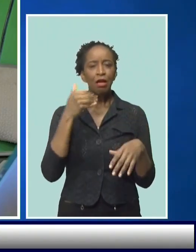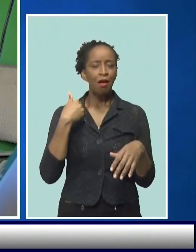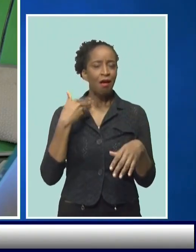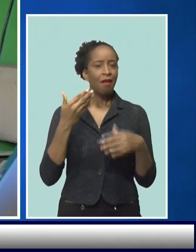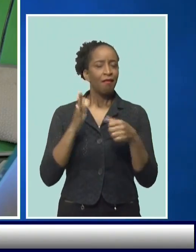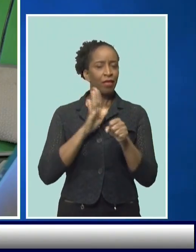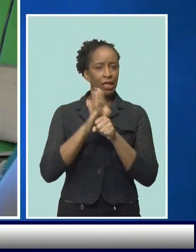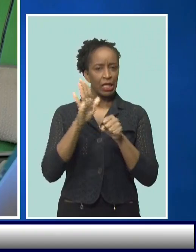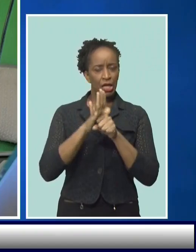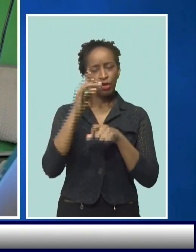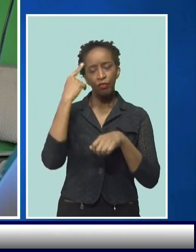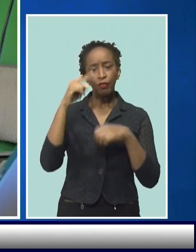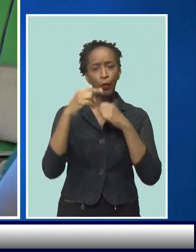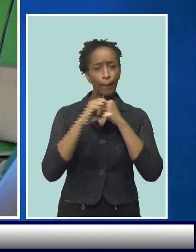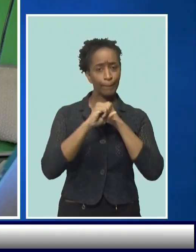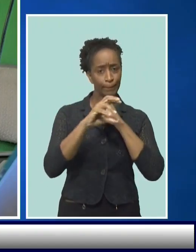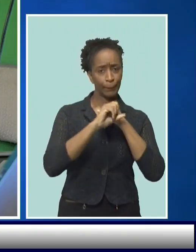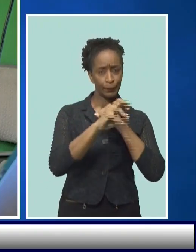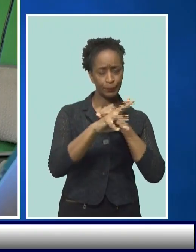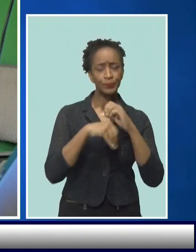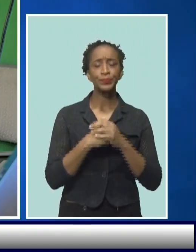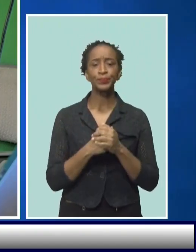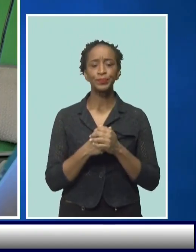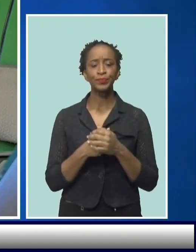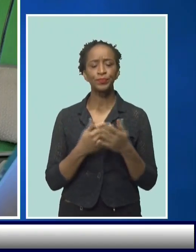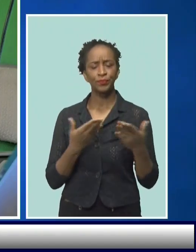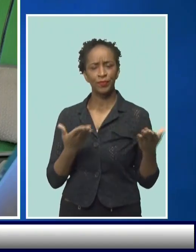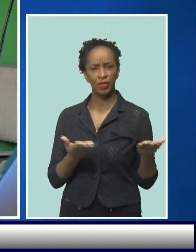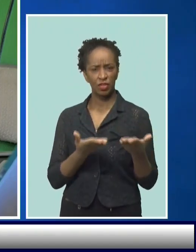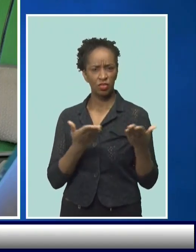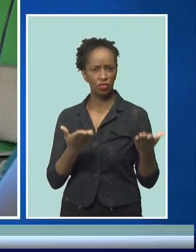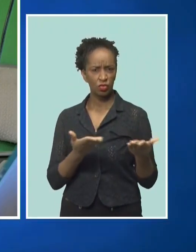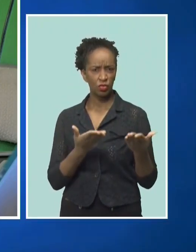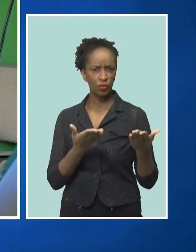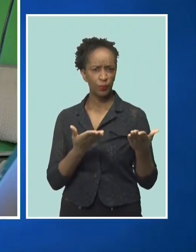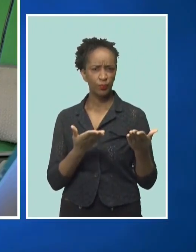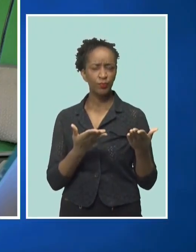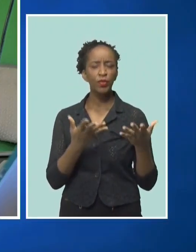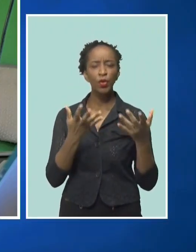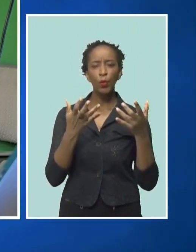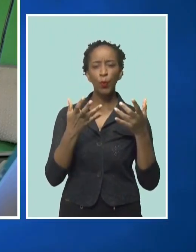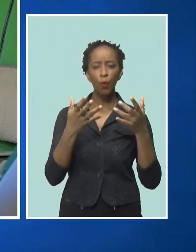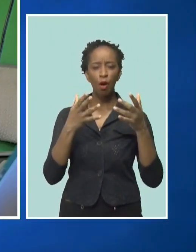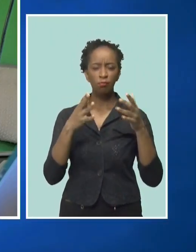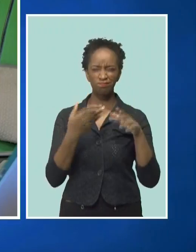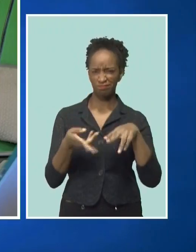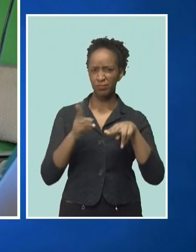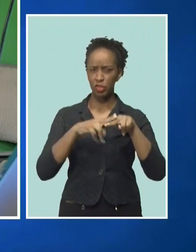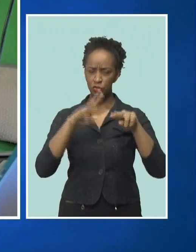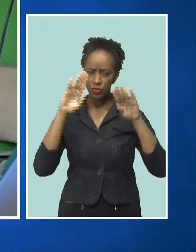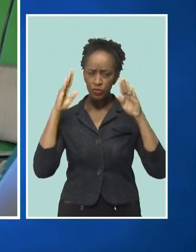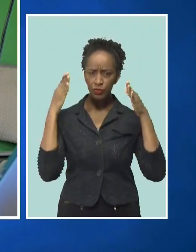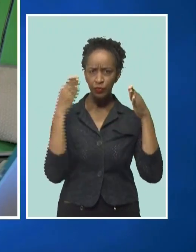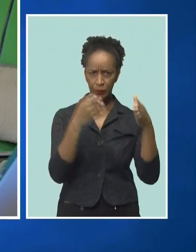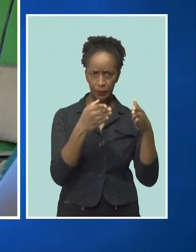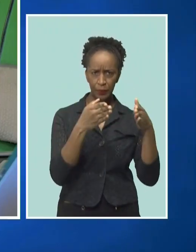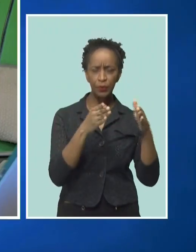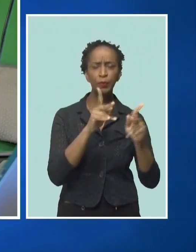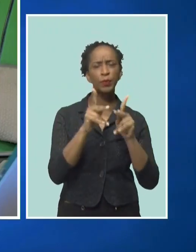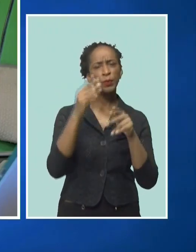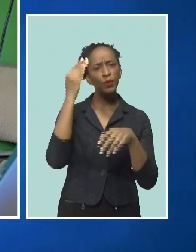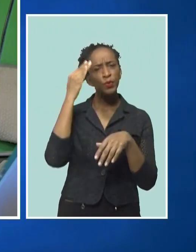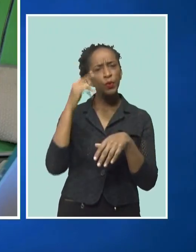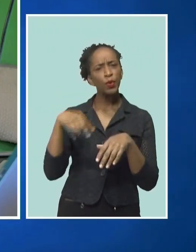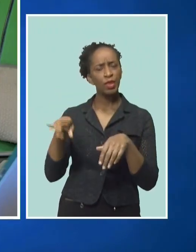projects. And I think that what we would have done here with the Vault is try to put an extra focus on ensuring that people know about the small businesses, people